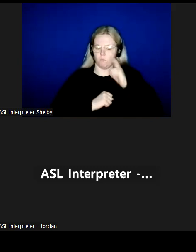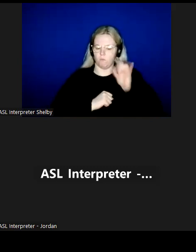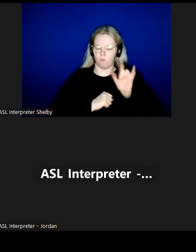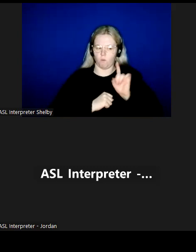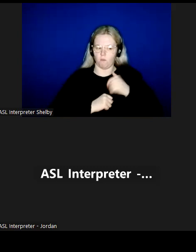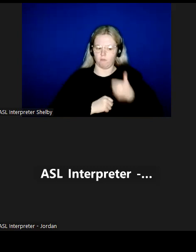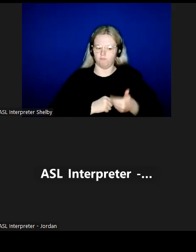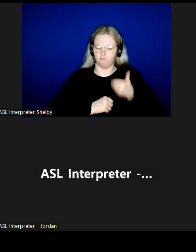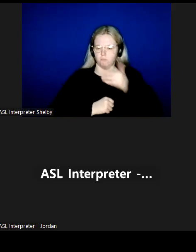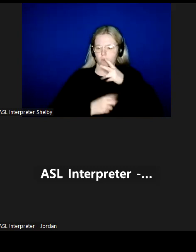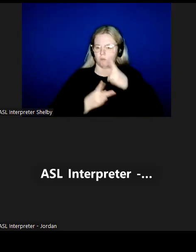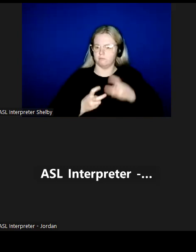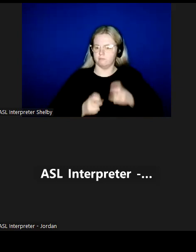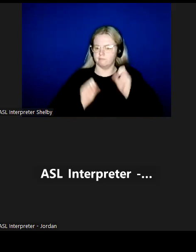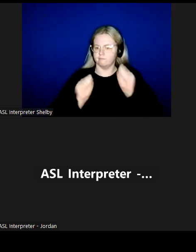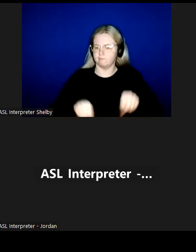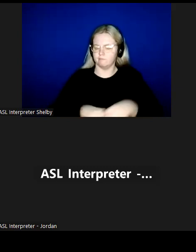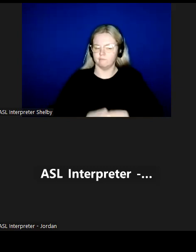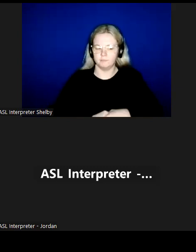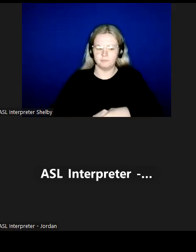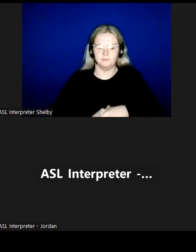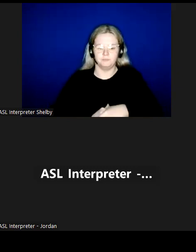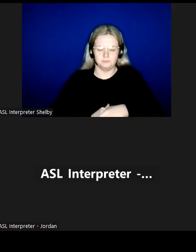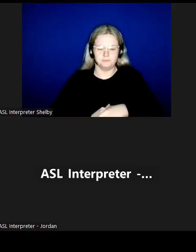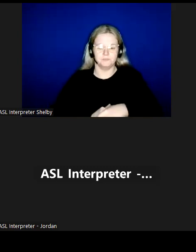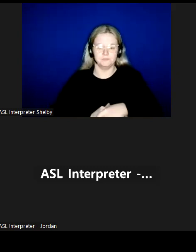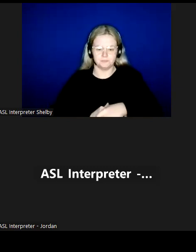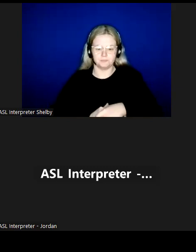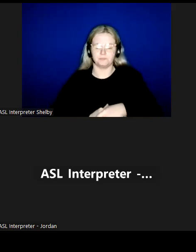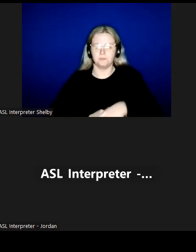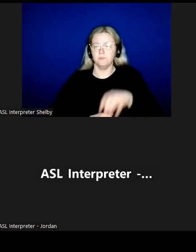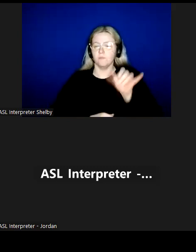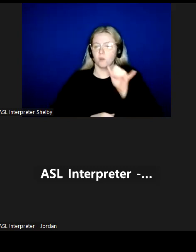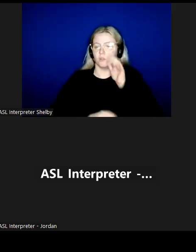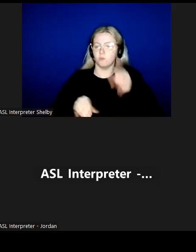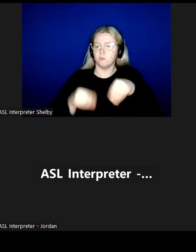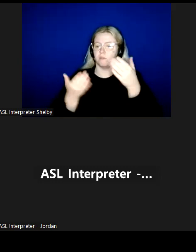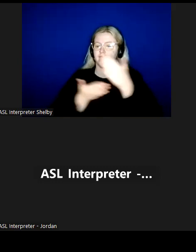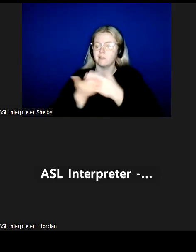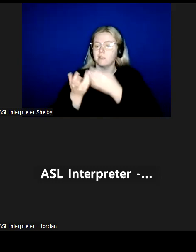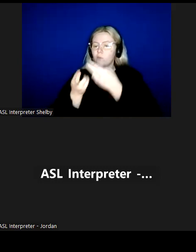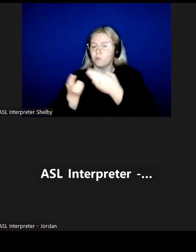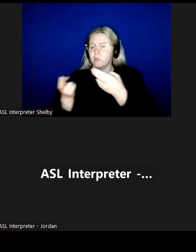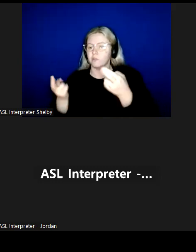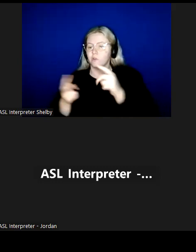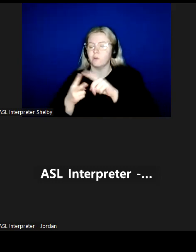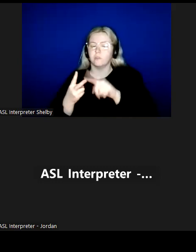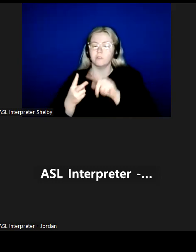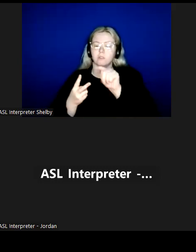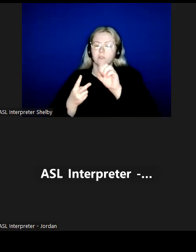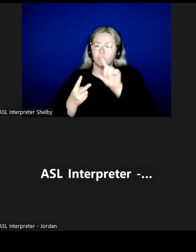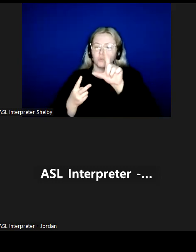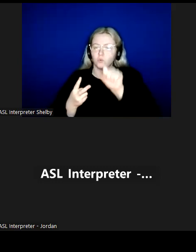then hopefully, provide you with some of the resources, some of the tools, the services offered in